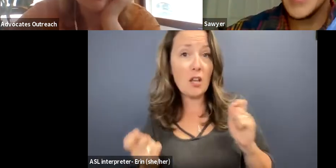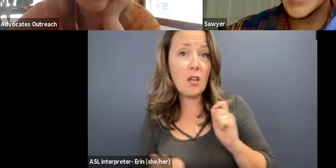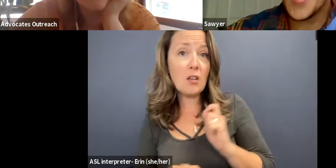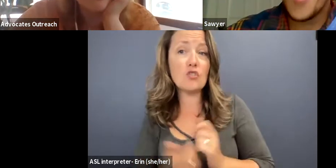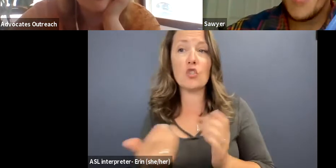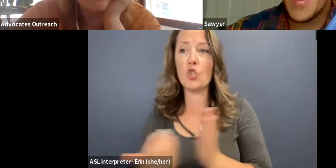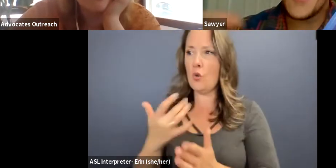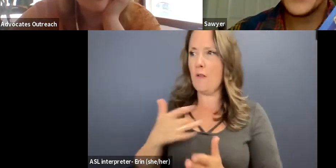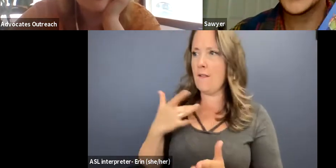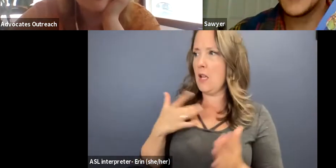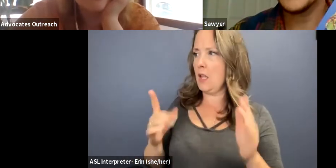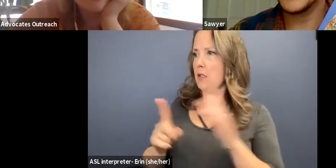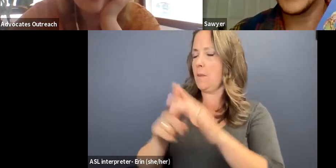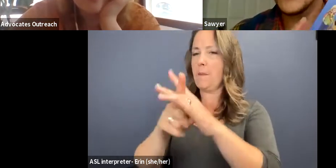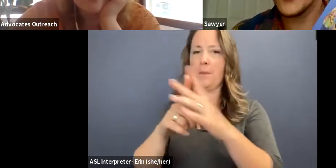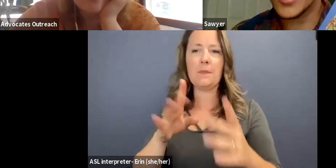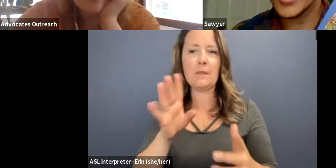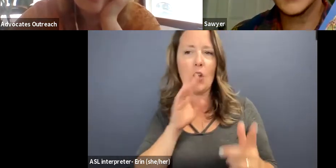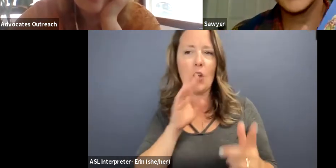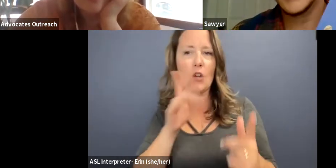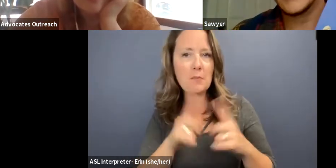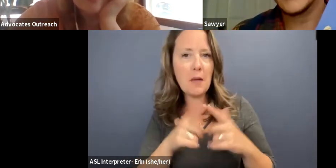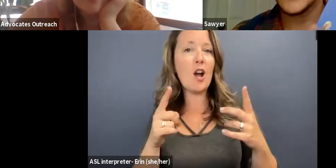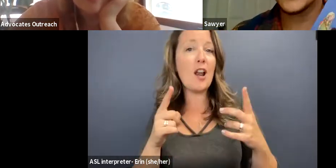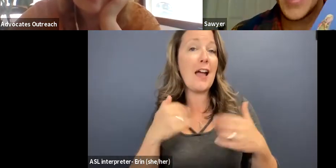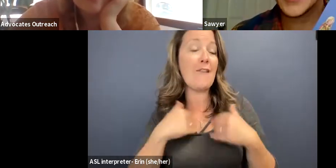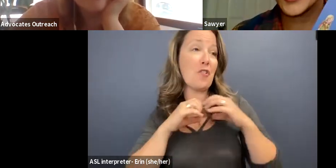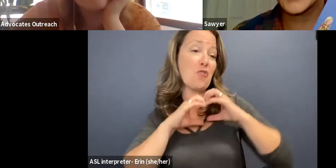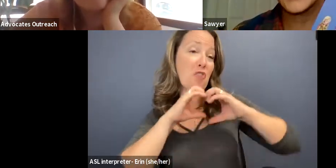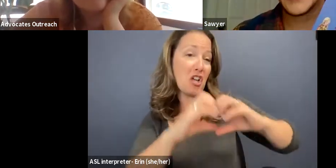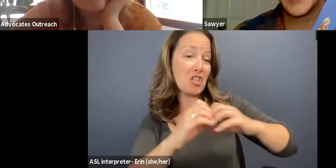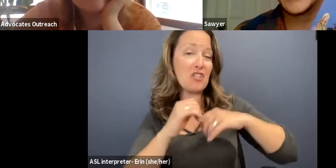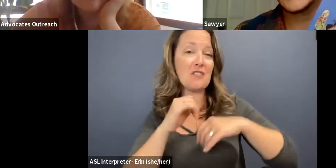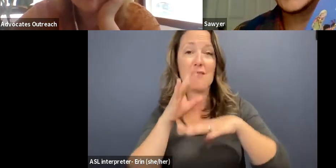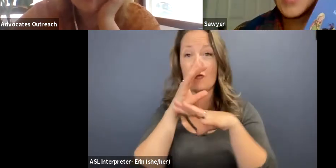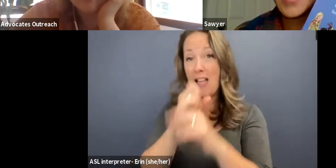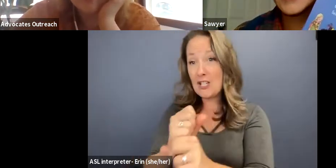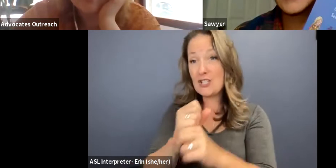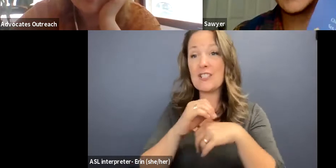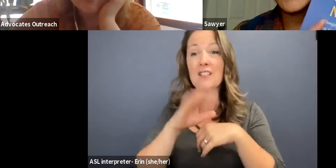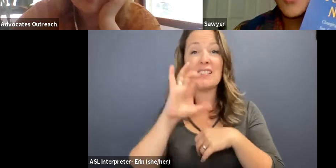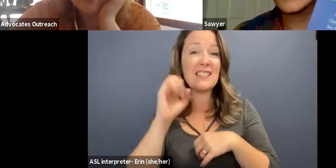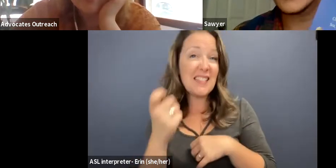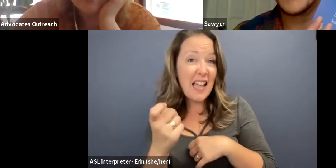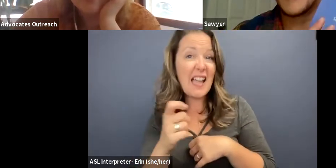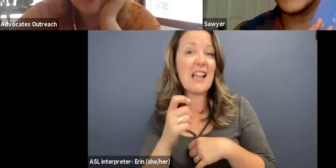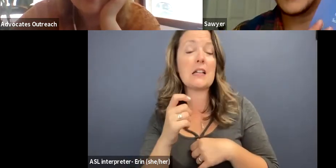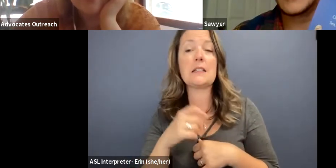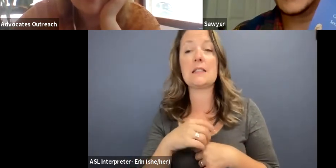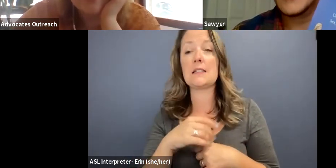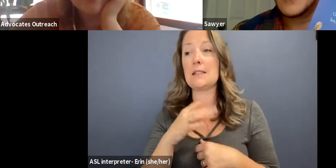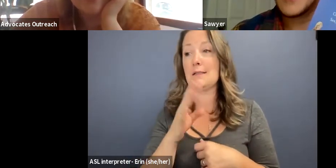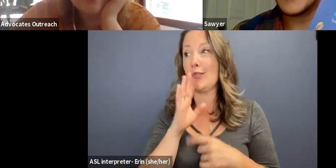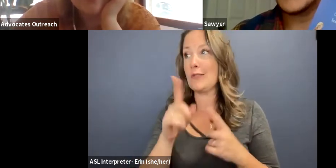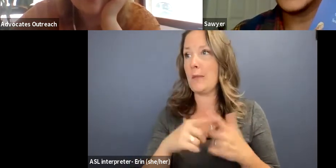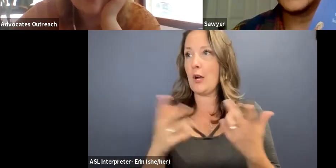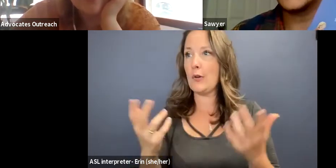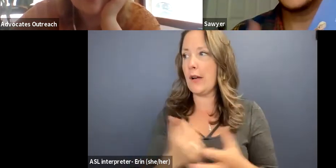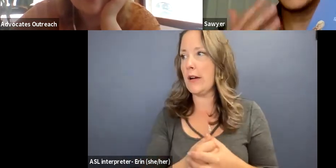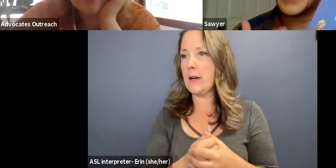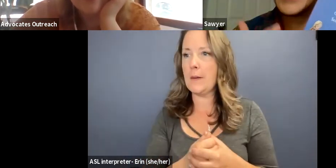alternatives. I don't have a picture of this one on the screen, but there's one called the Everybody Book,